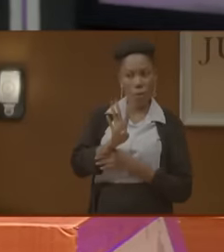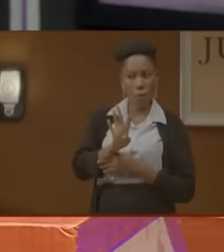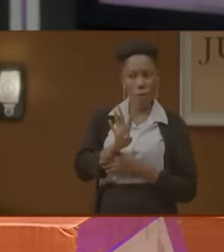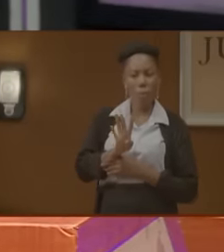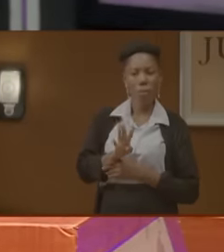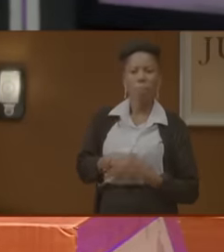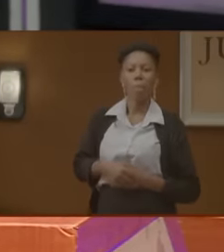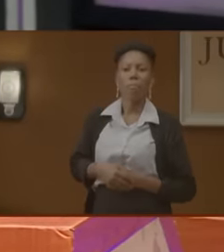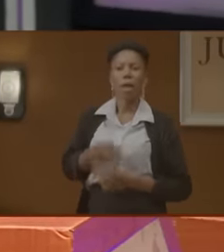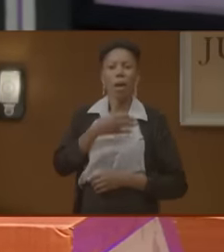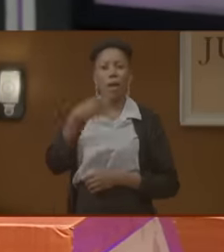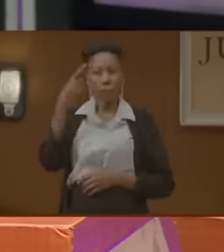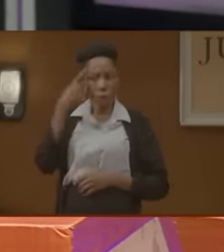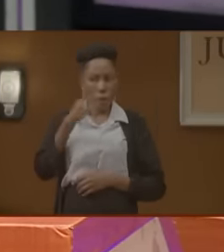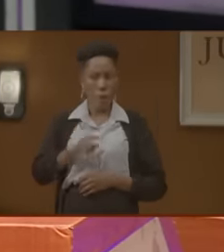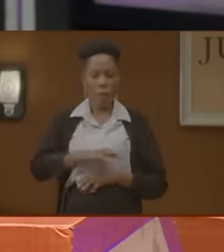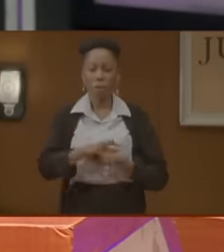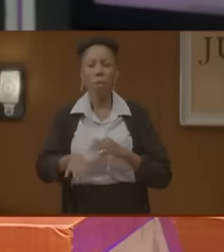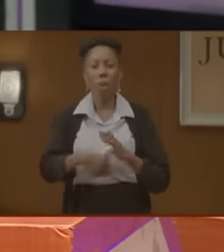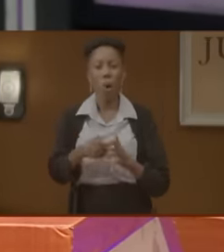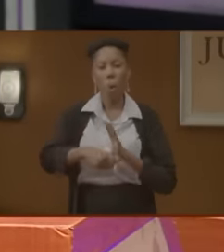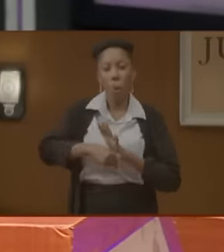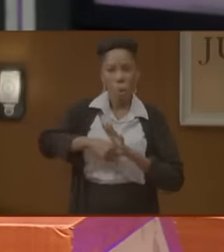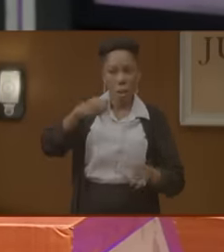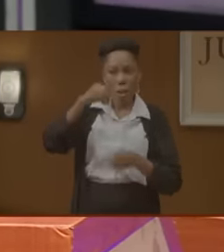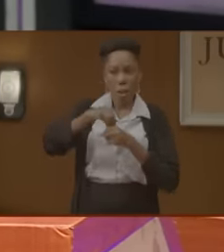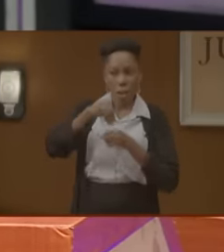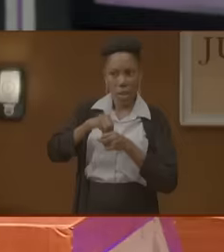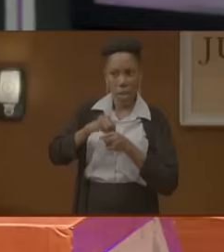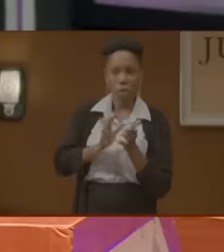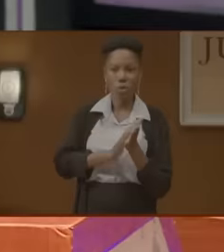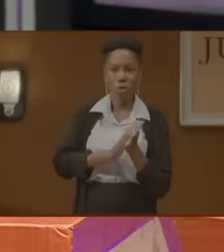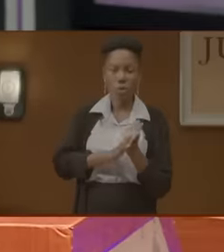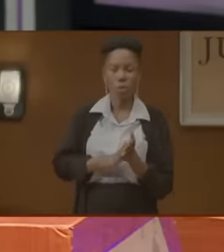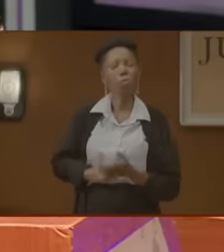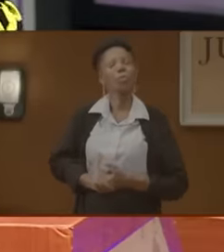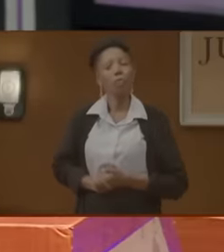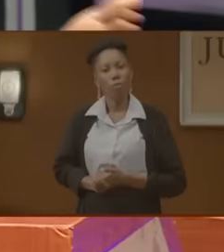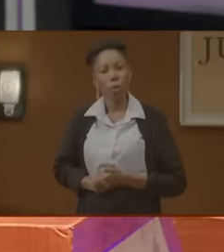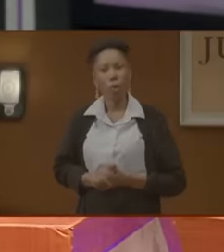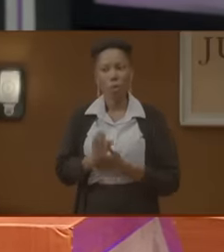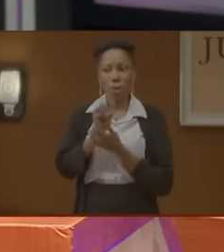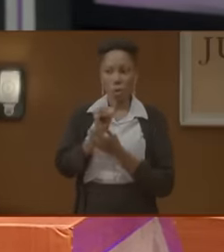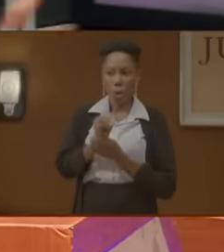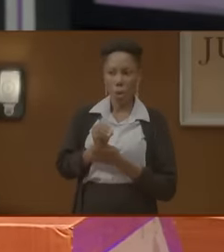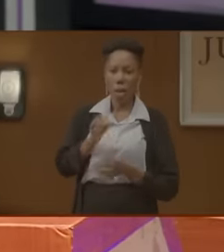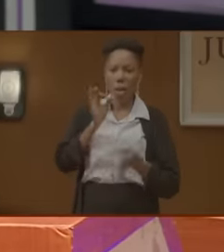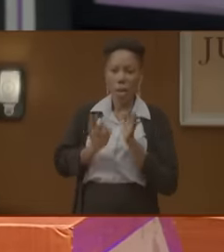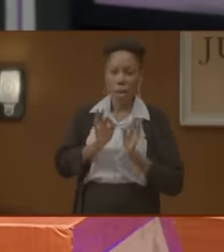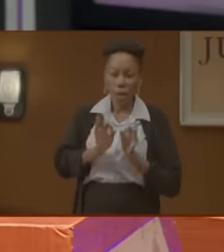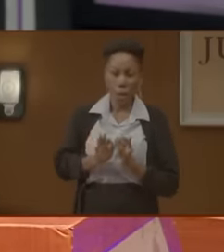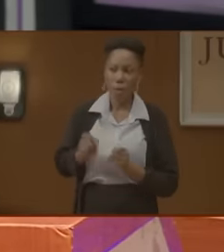for them to give me this card, I registered all of them at the same time. Since he's not saying anything, I said, if they are going to stay with